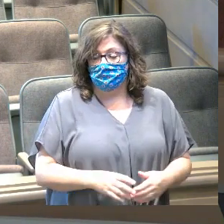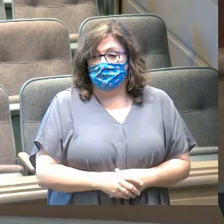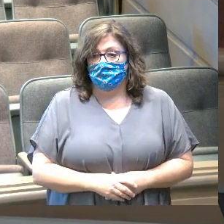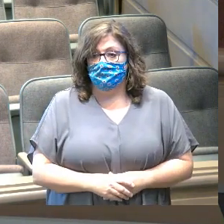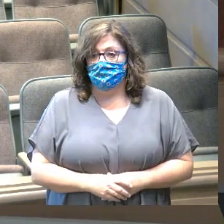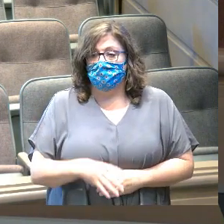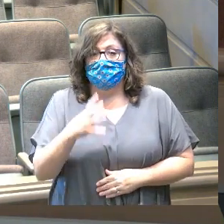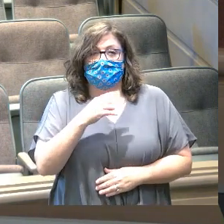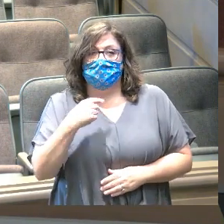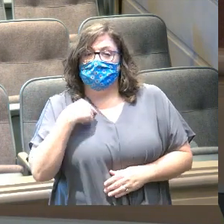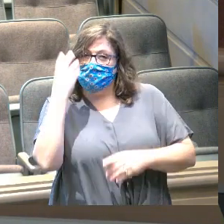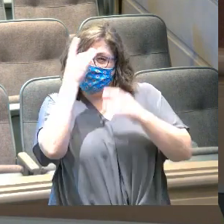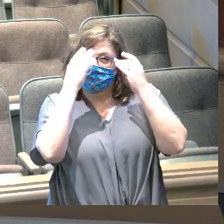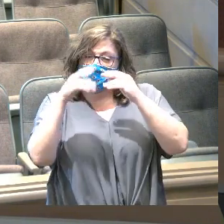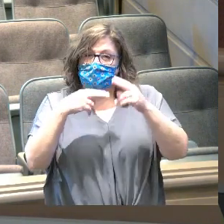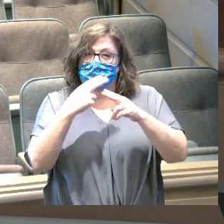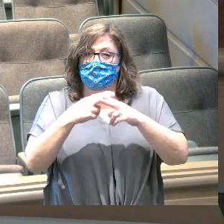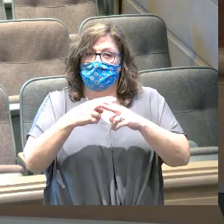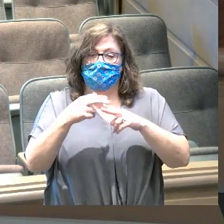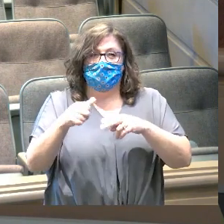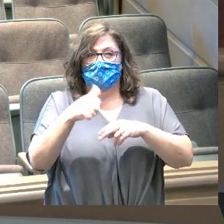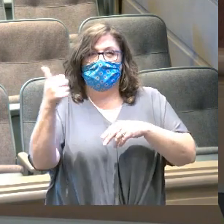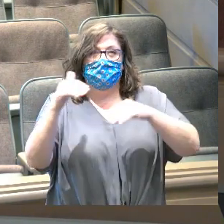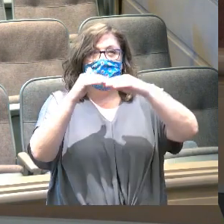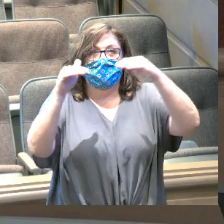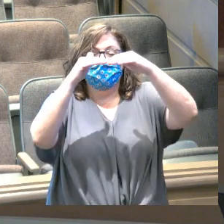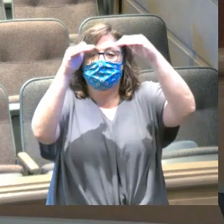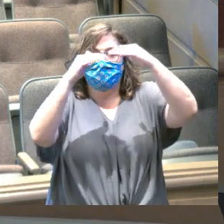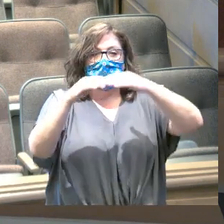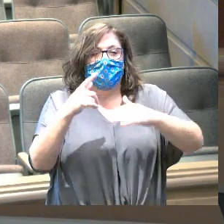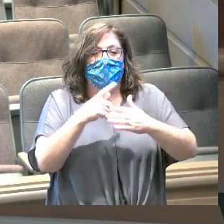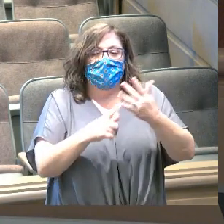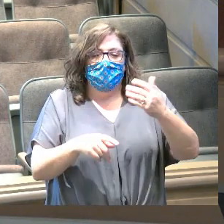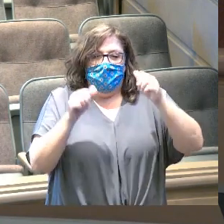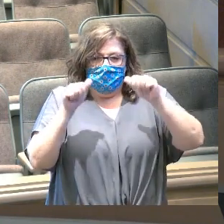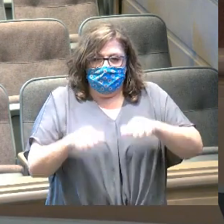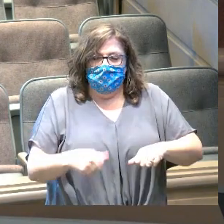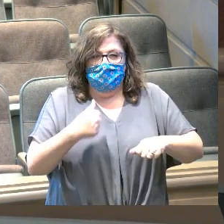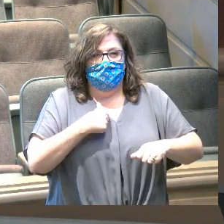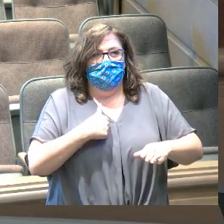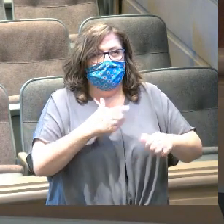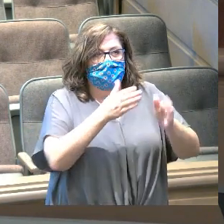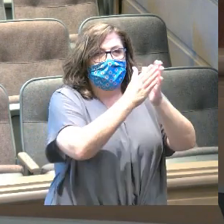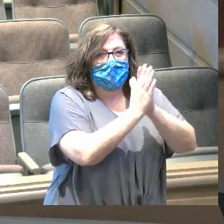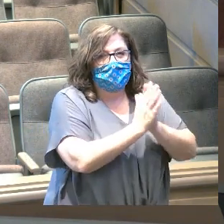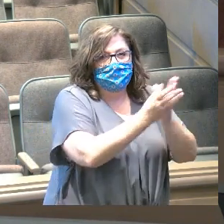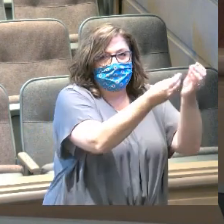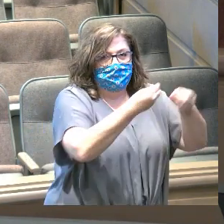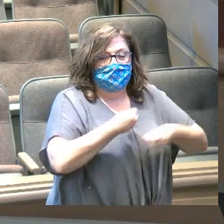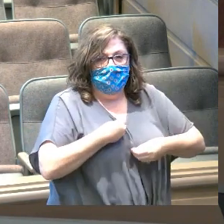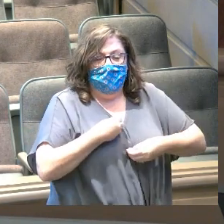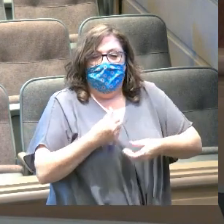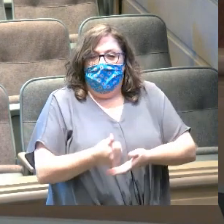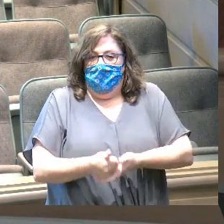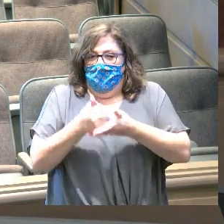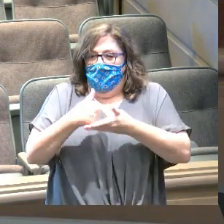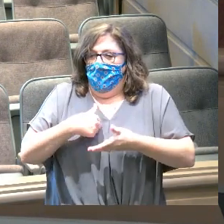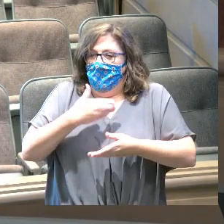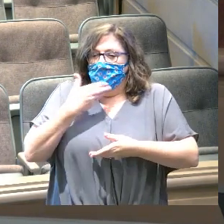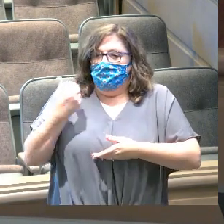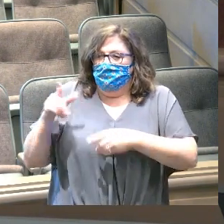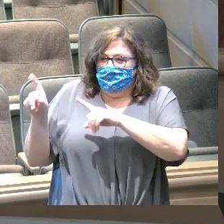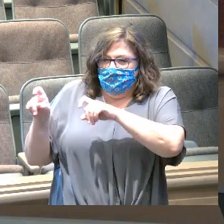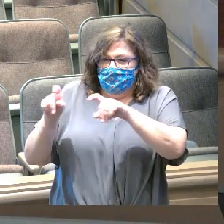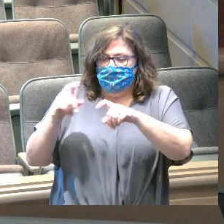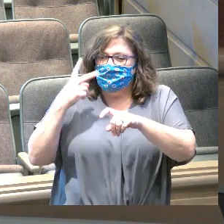at the executive level, what are some of the things that we can request to better assess where we are as a community? When the governor